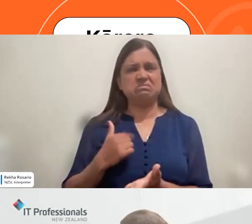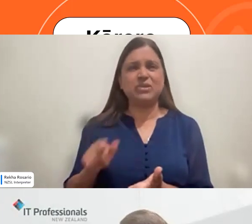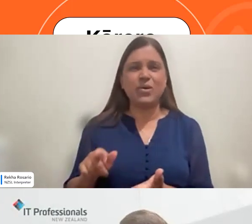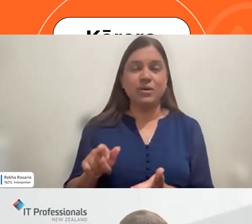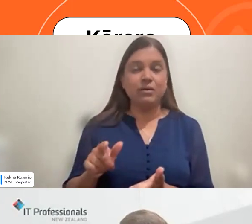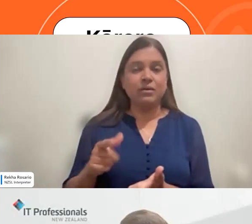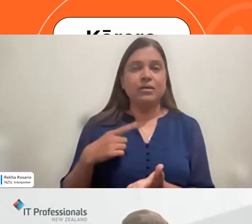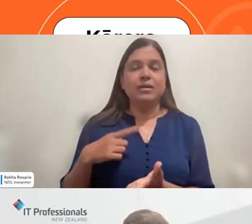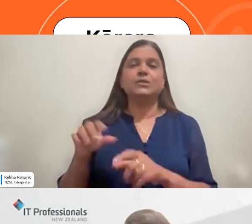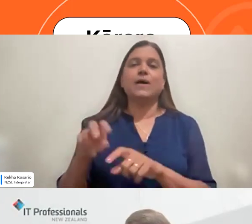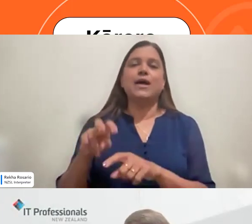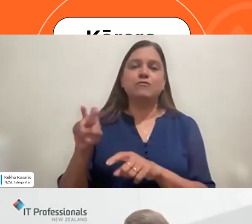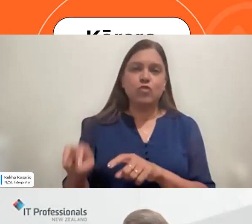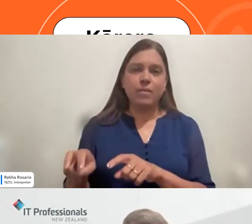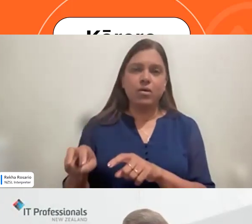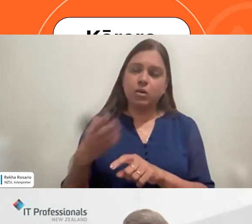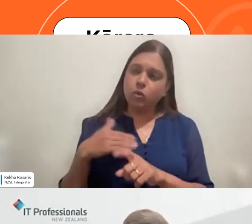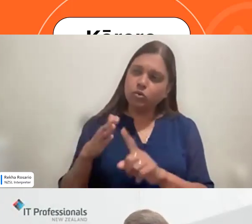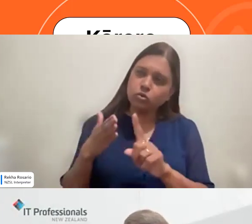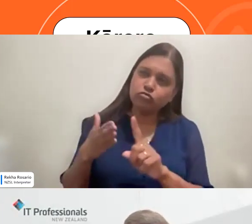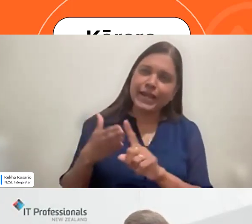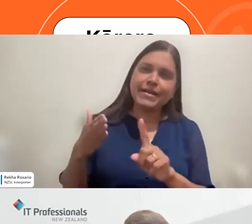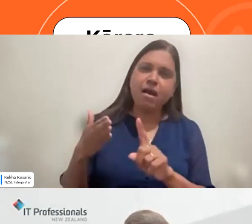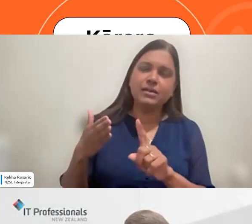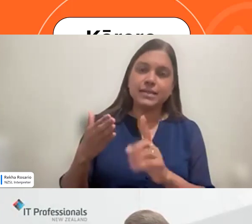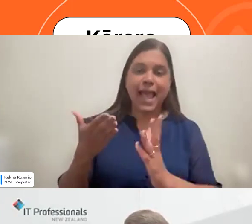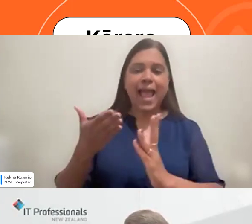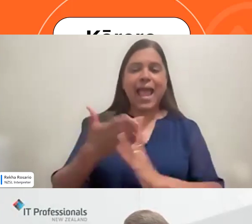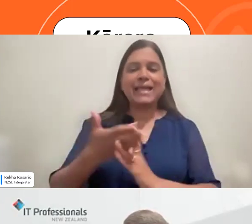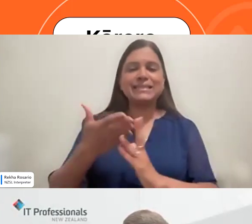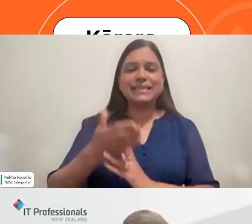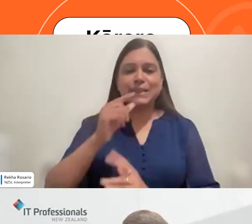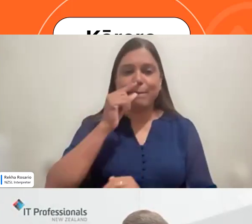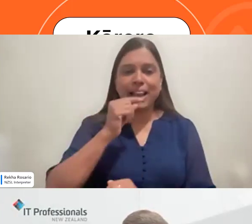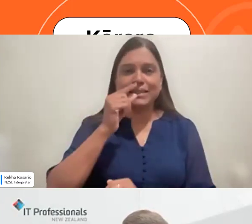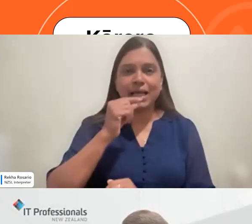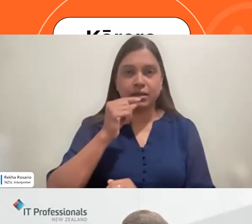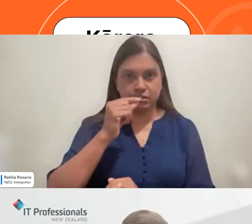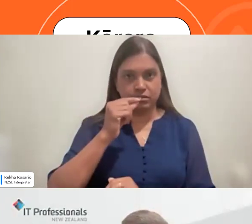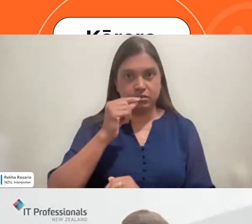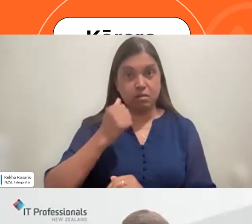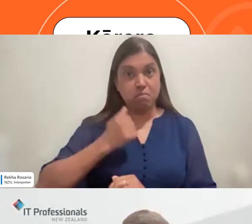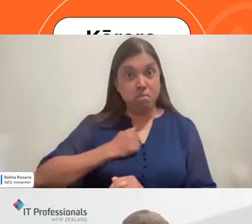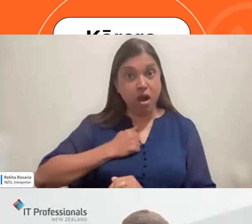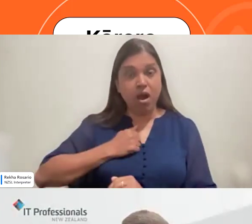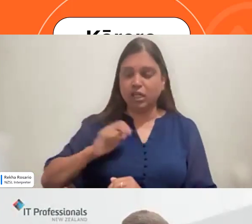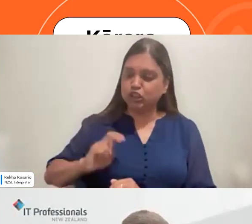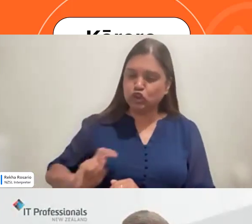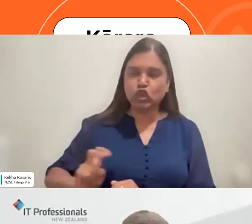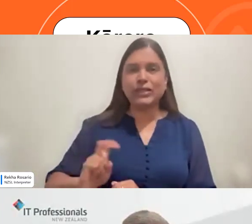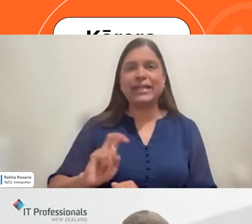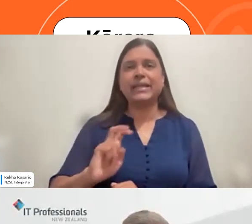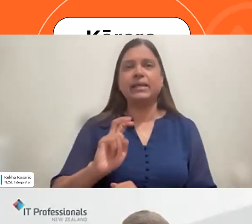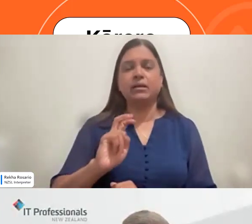And I just want to recognize that accessibility in terms of my journey,